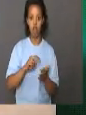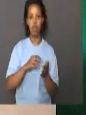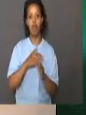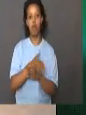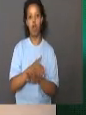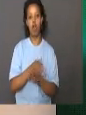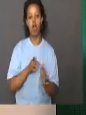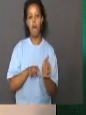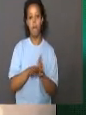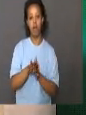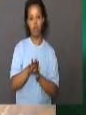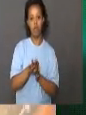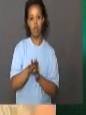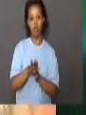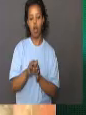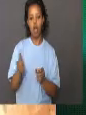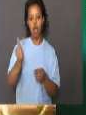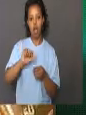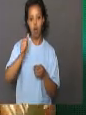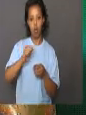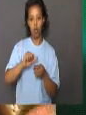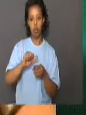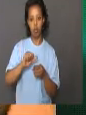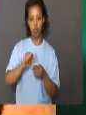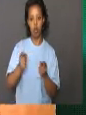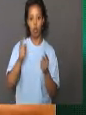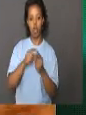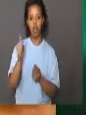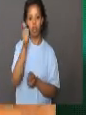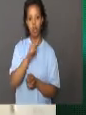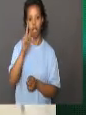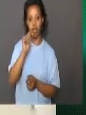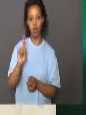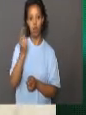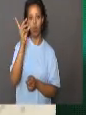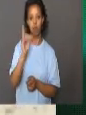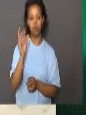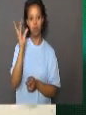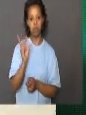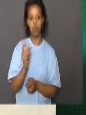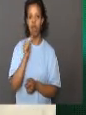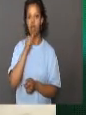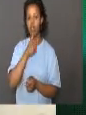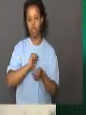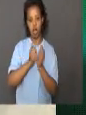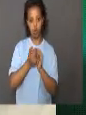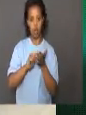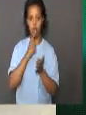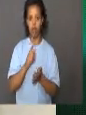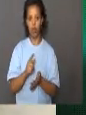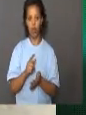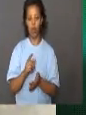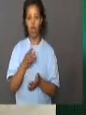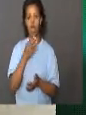bacteria oxidize the alcohol to ethanoic acid. The vinegar drips